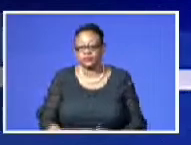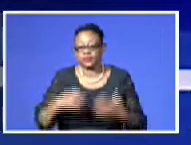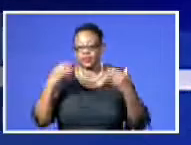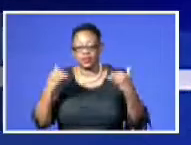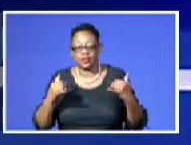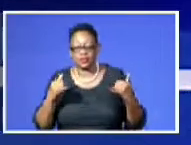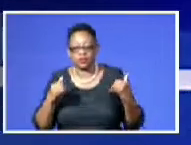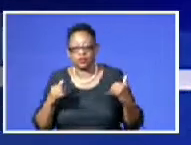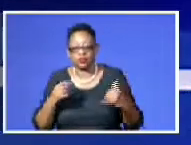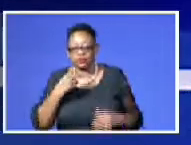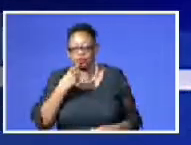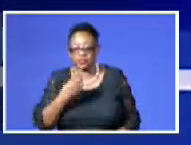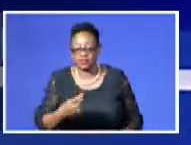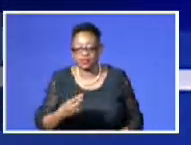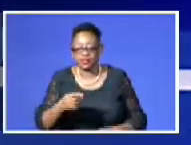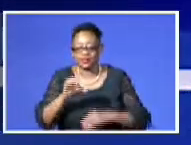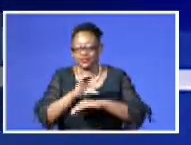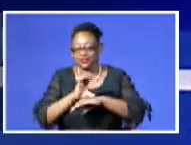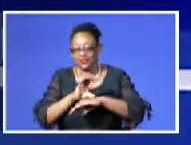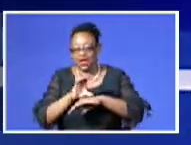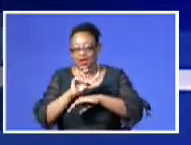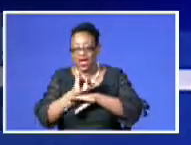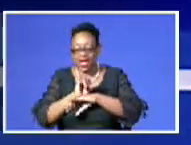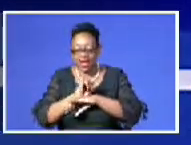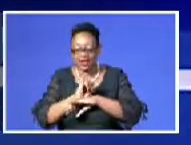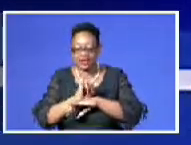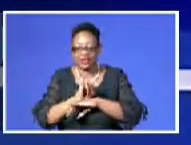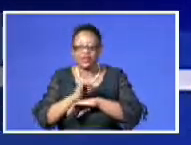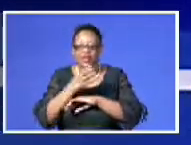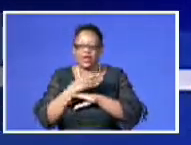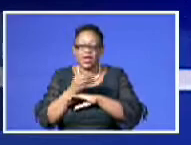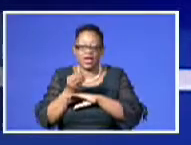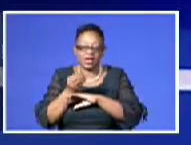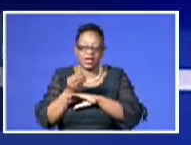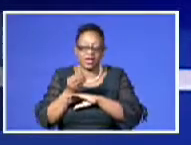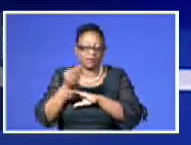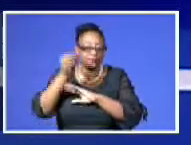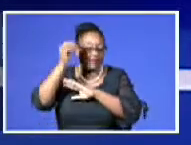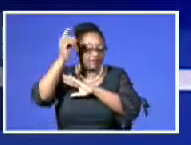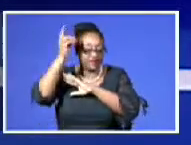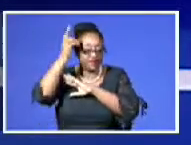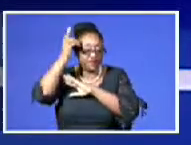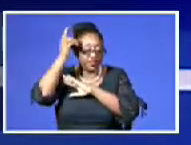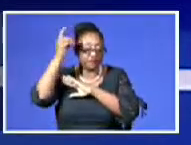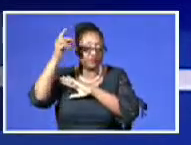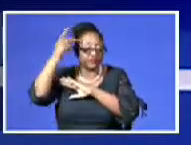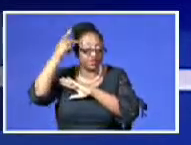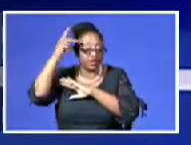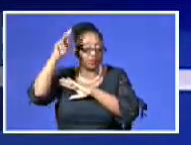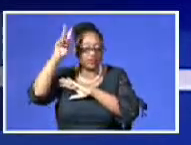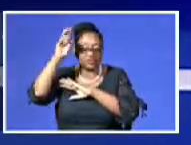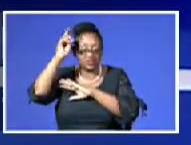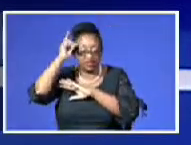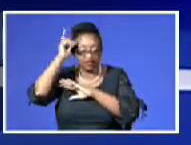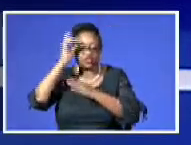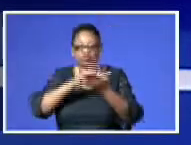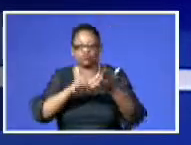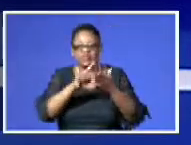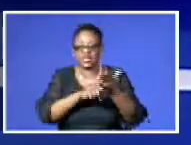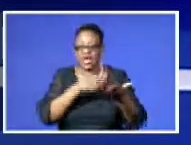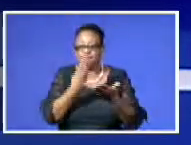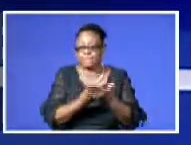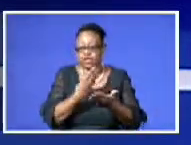Member of Parliament for Cat Island, Romke and San Salvador, and Progressive Liberal Party leader Philip Davis criticizing government's new budget.